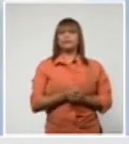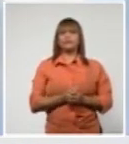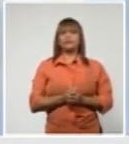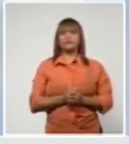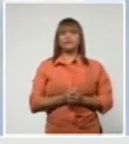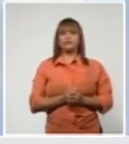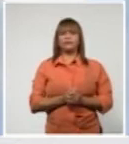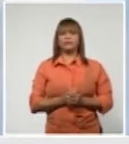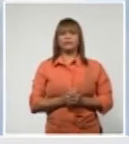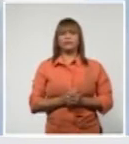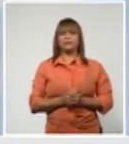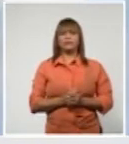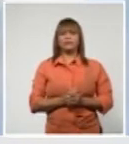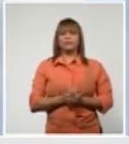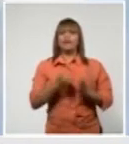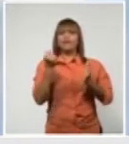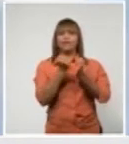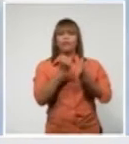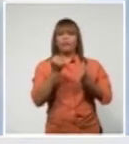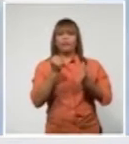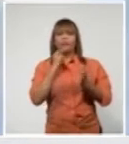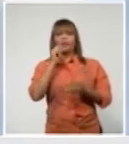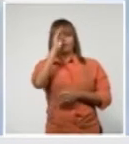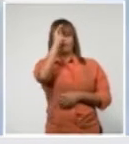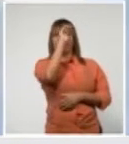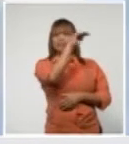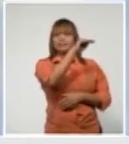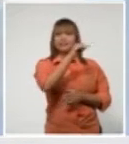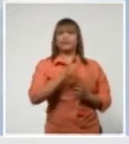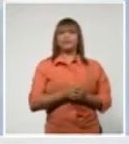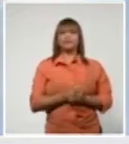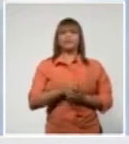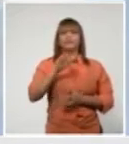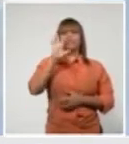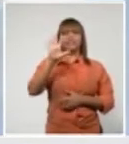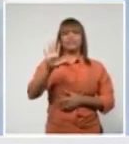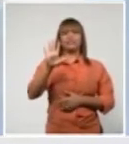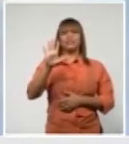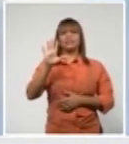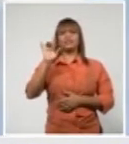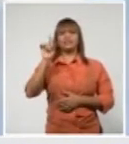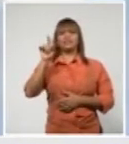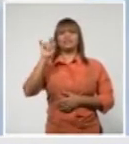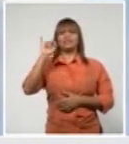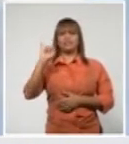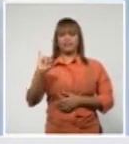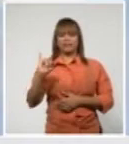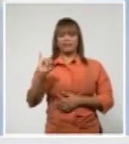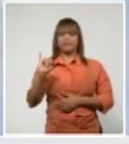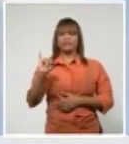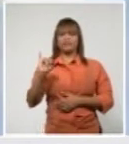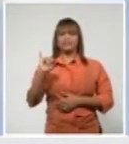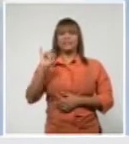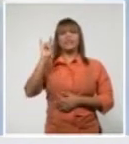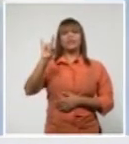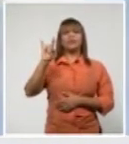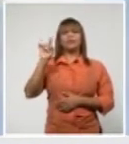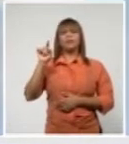516, or 9%, are active hospitalized cases. Of